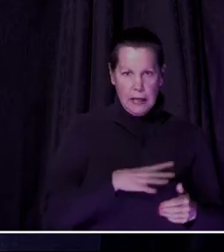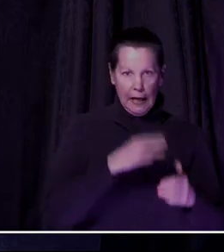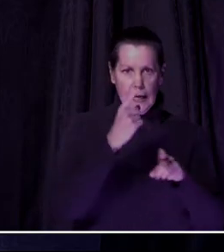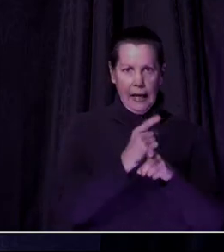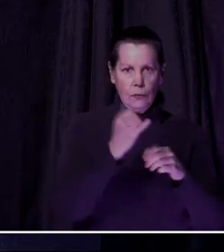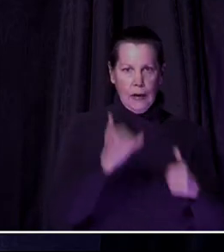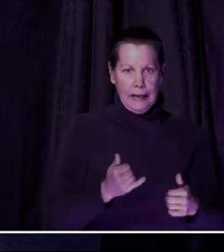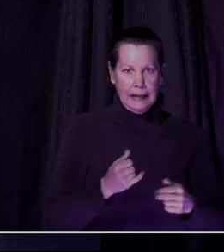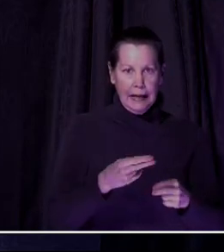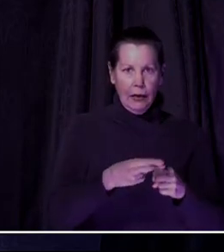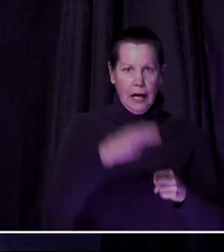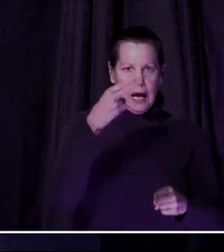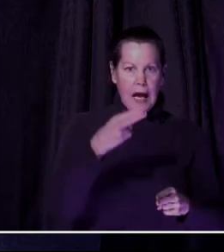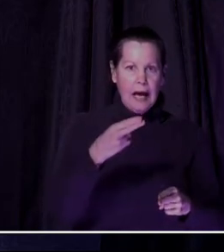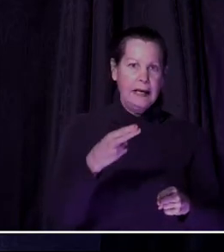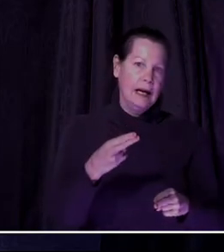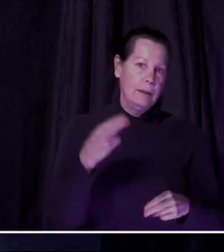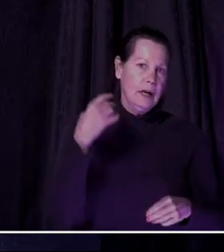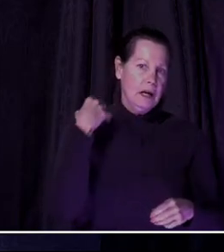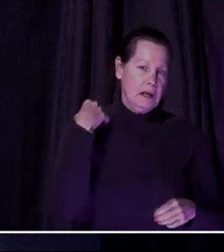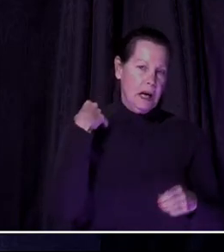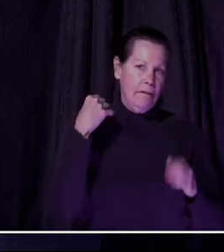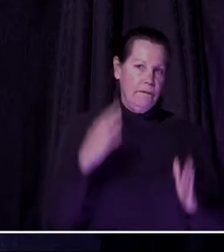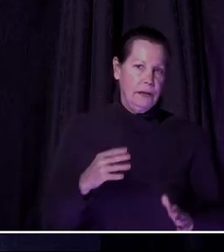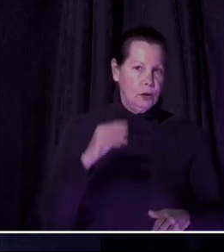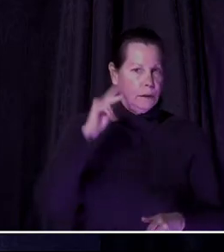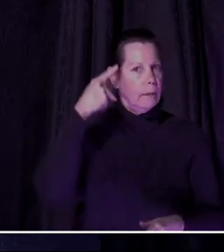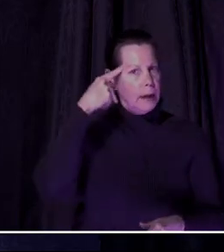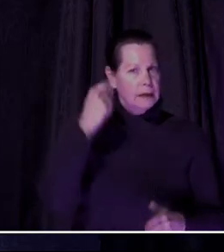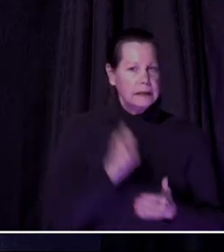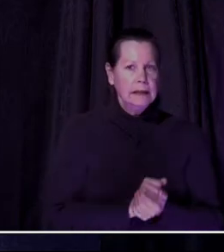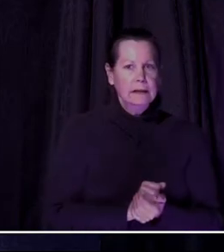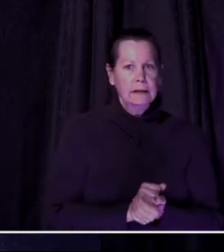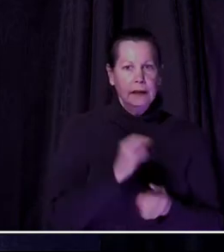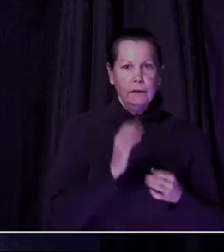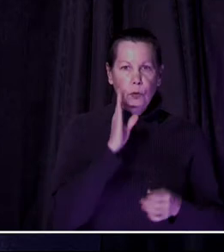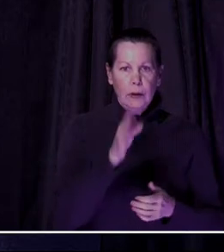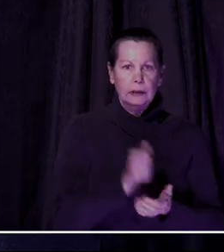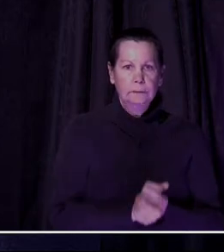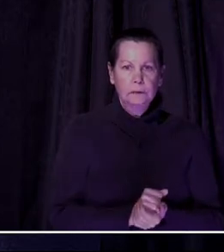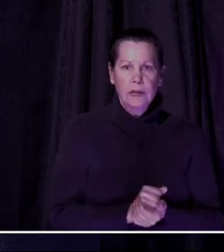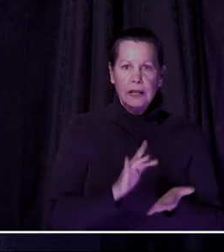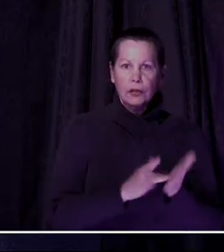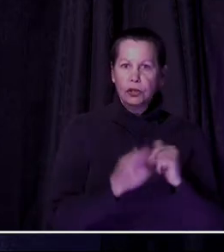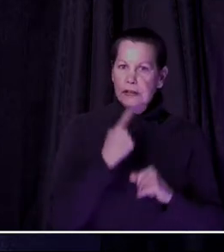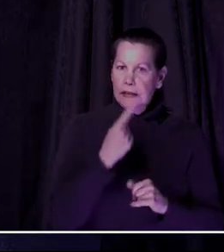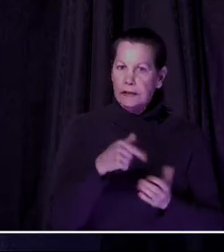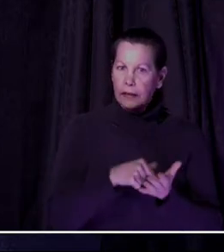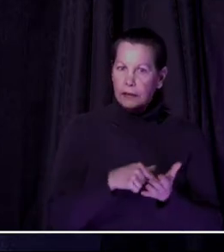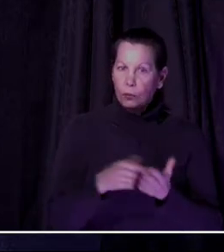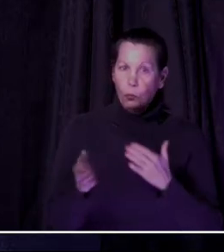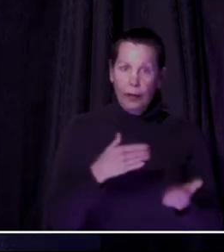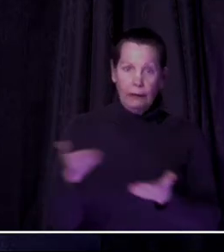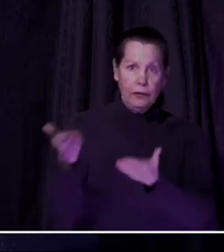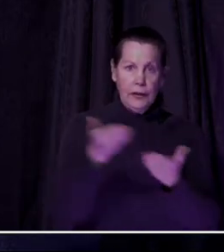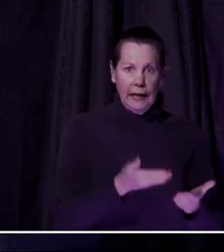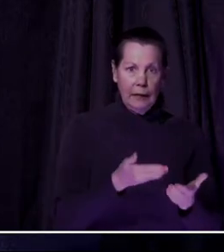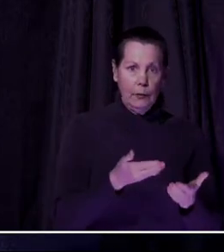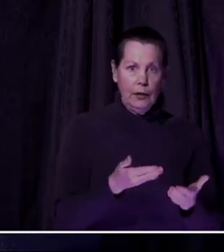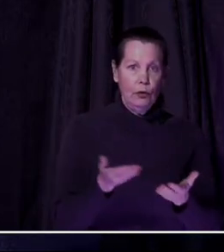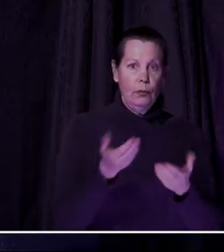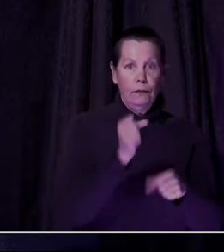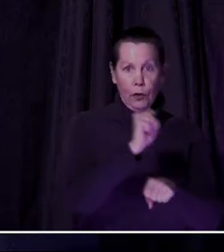to high up officials, political figures, if you will. Jesus said this here, whenever they bring you before